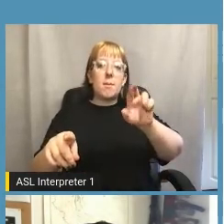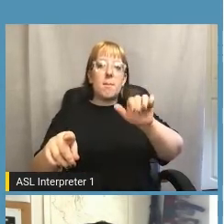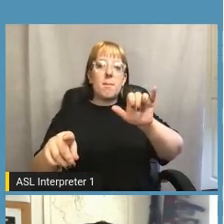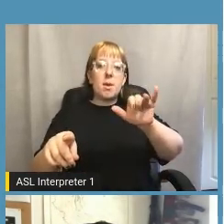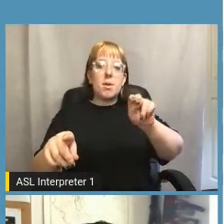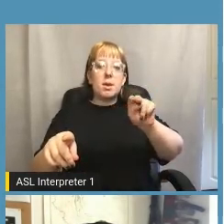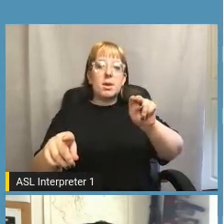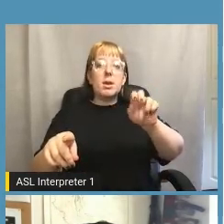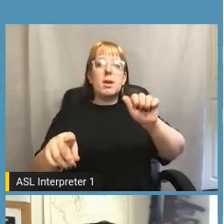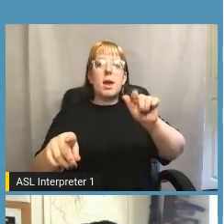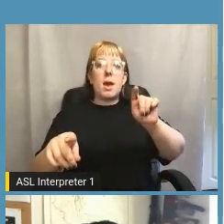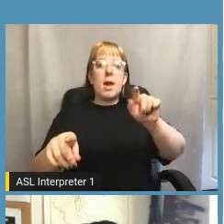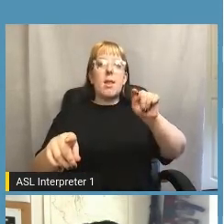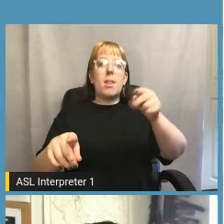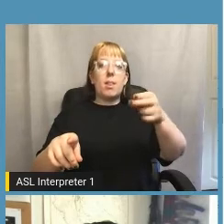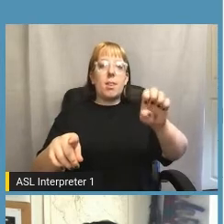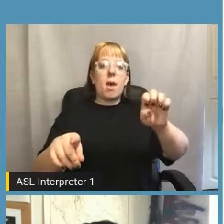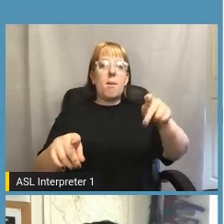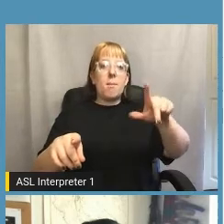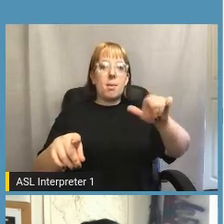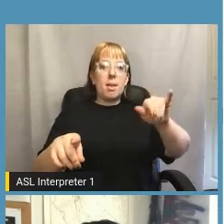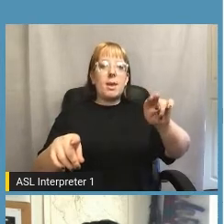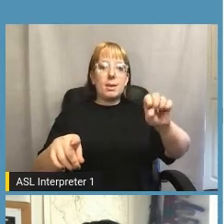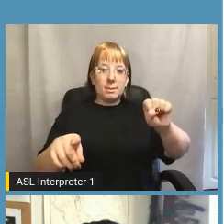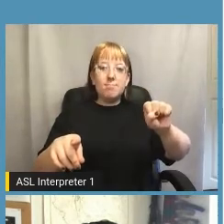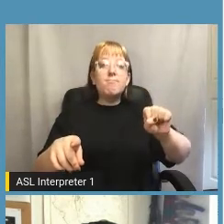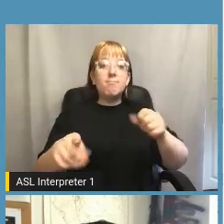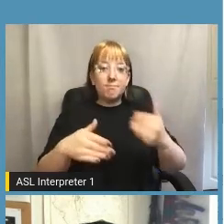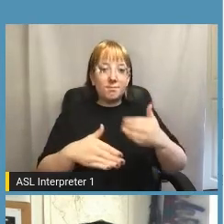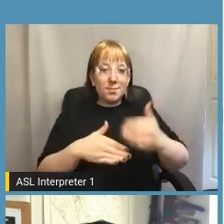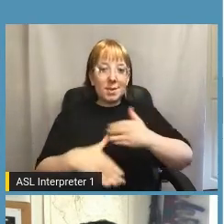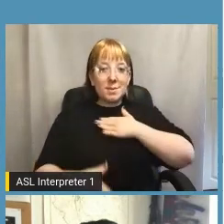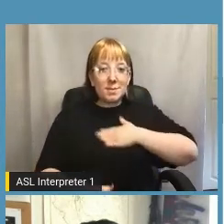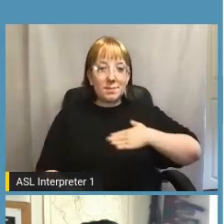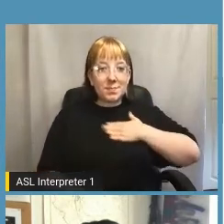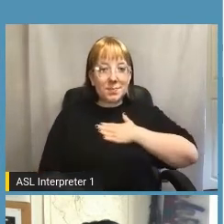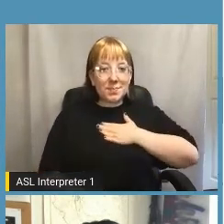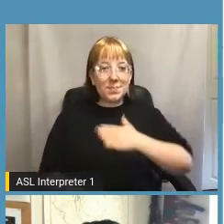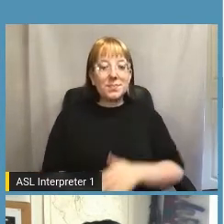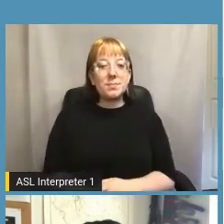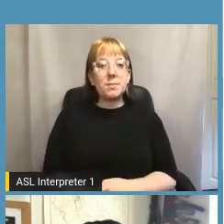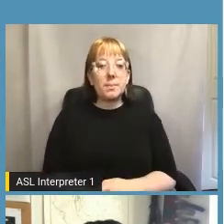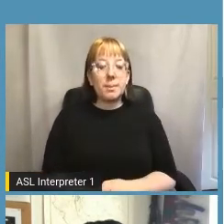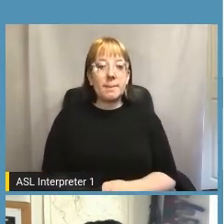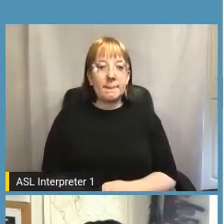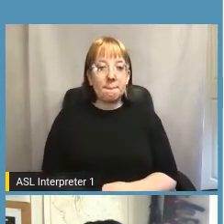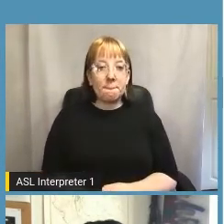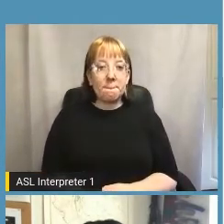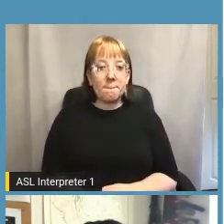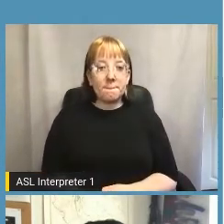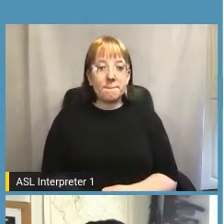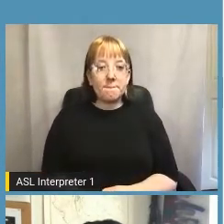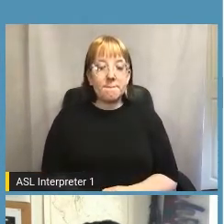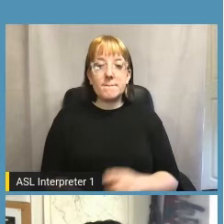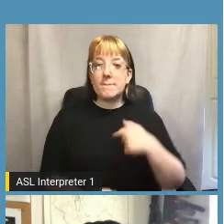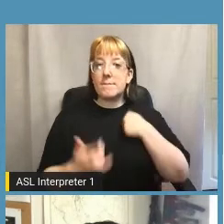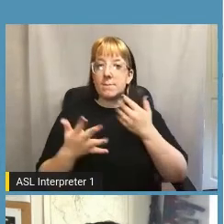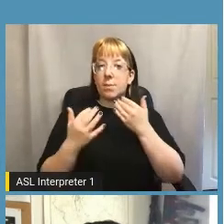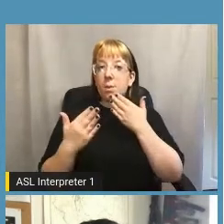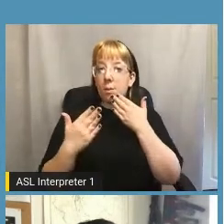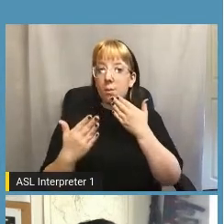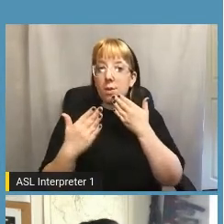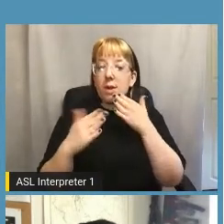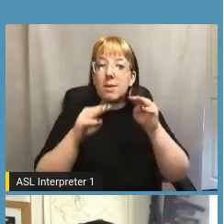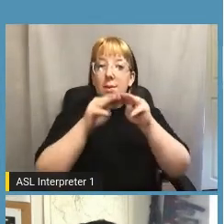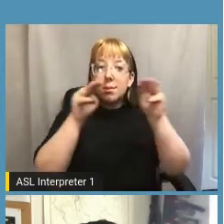is the what we use on Facebook. Next slide, please. I want to thank the